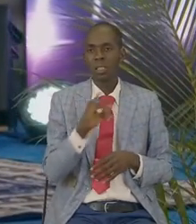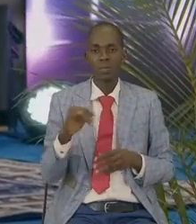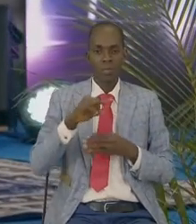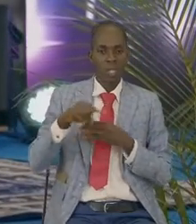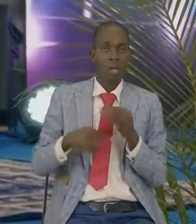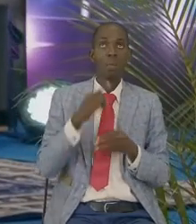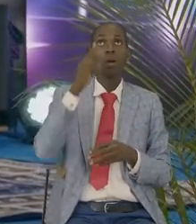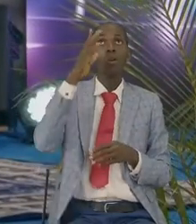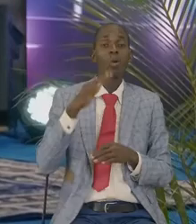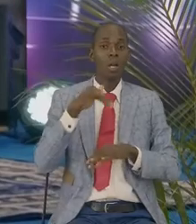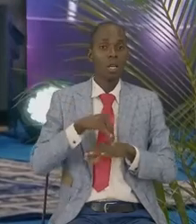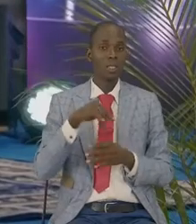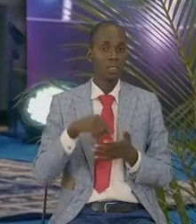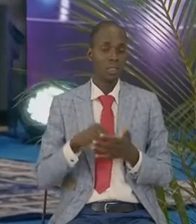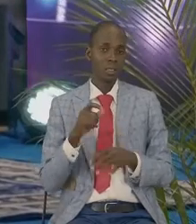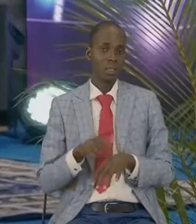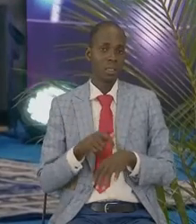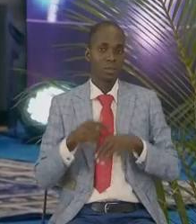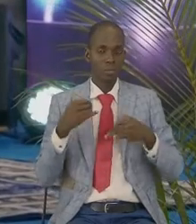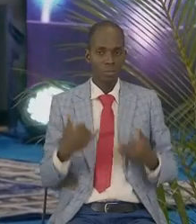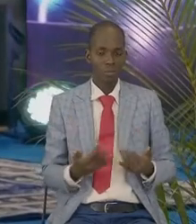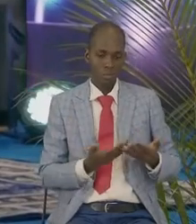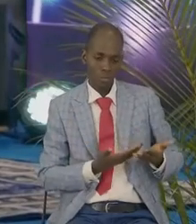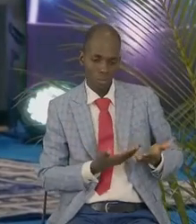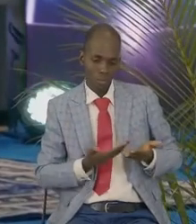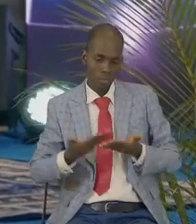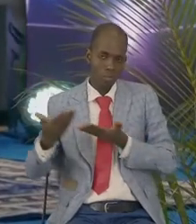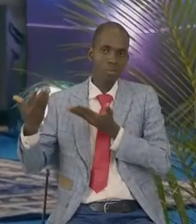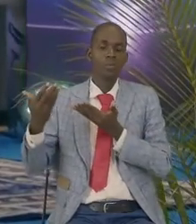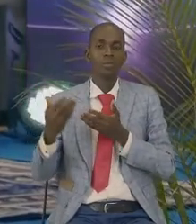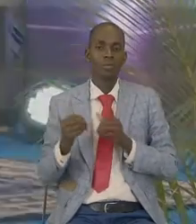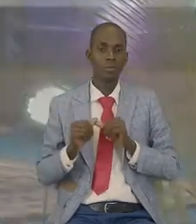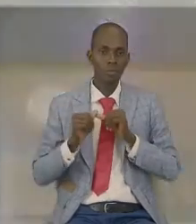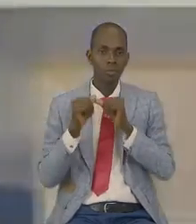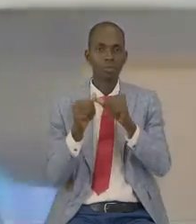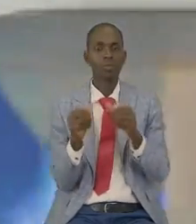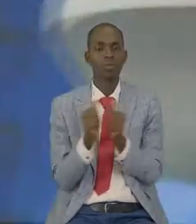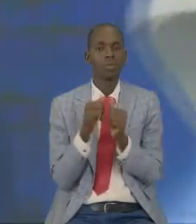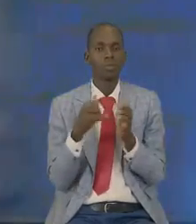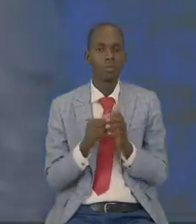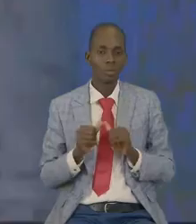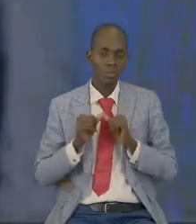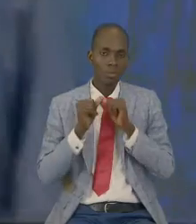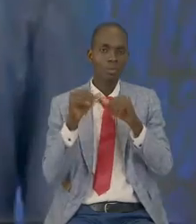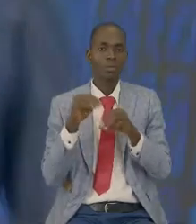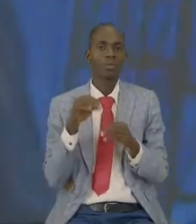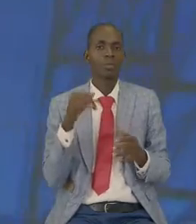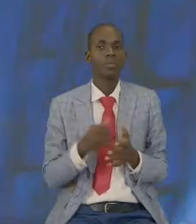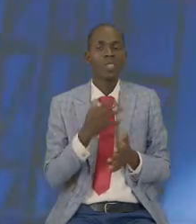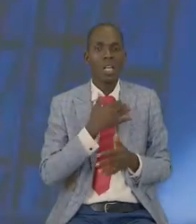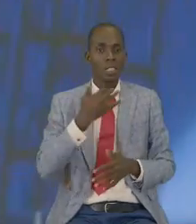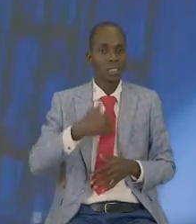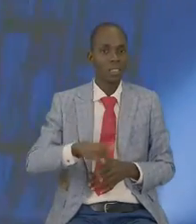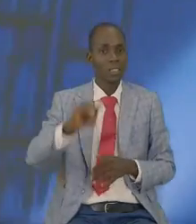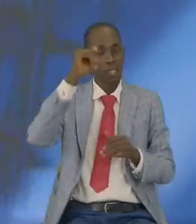God at this moment now, carry it on, carry it forth, and carry it forward. And still remember